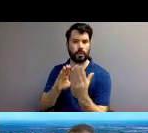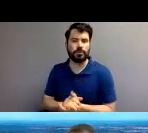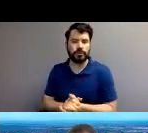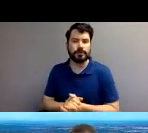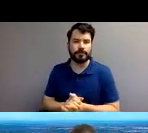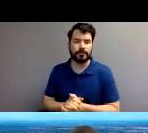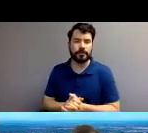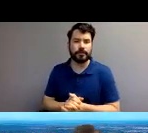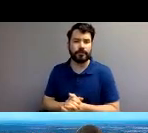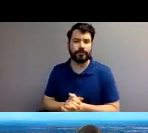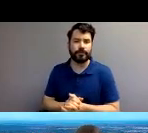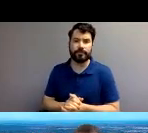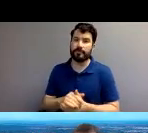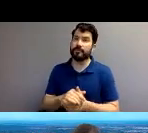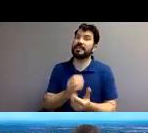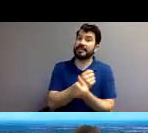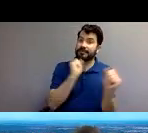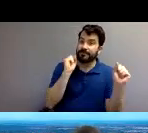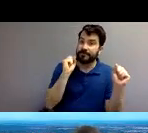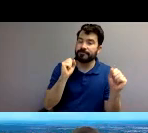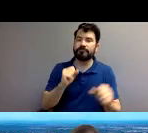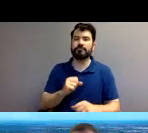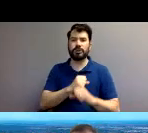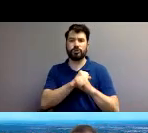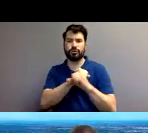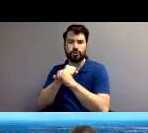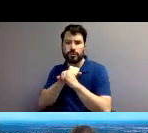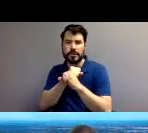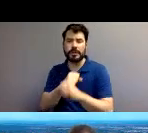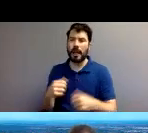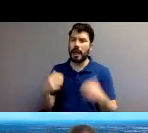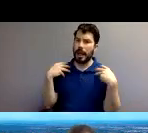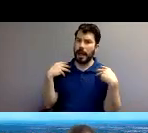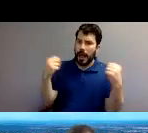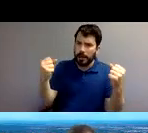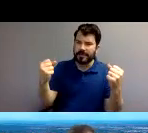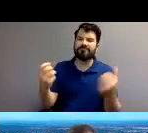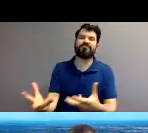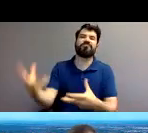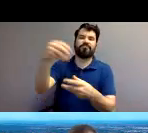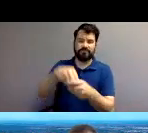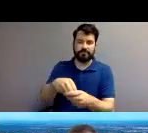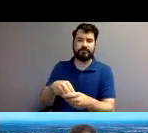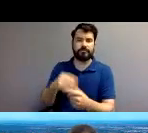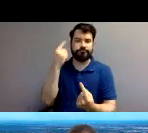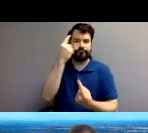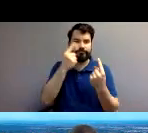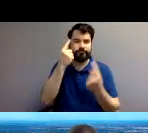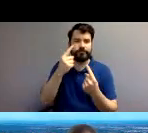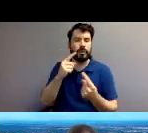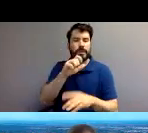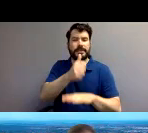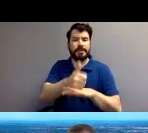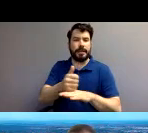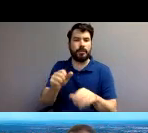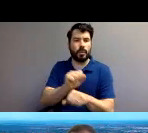We are incorporating safety, security, and wellness into all of our workplace solutions. We seek to equip all of